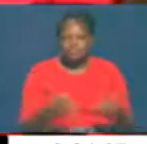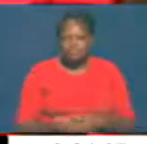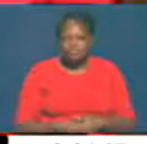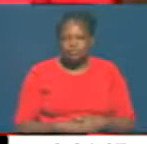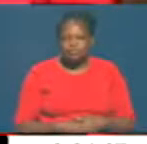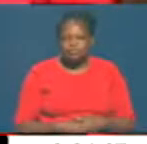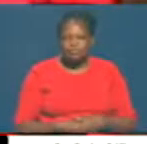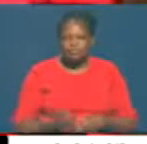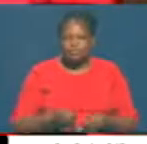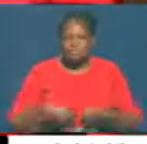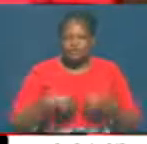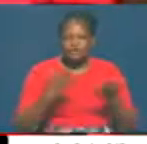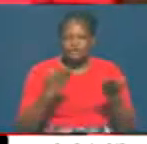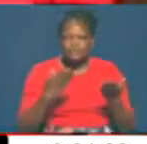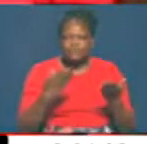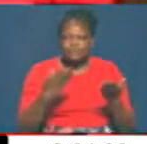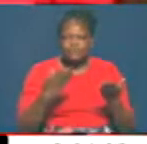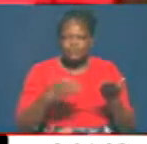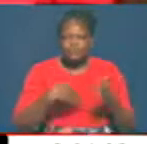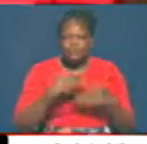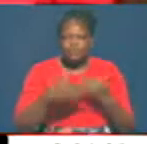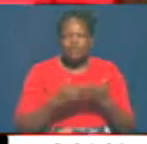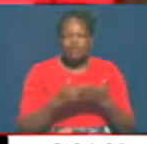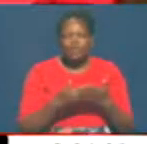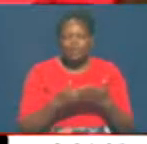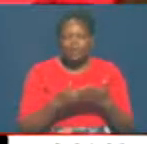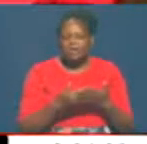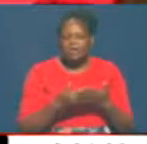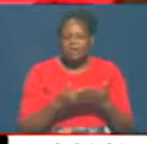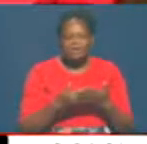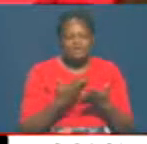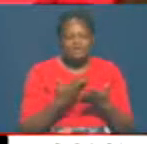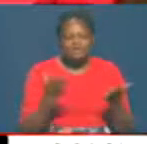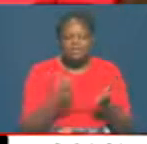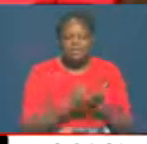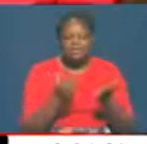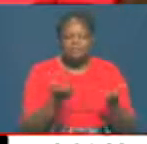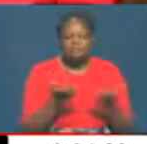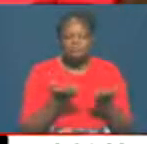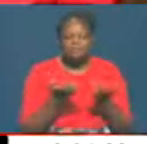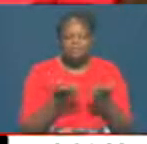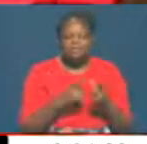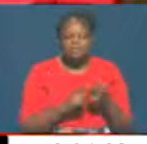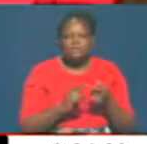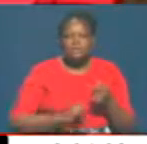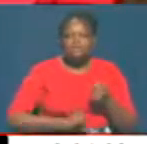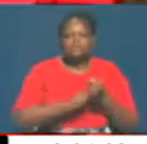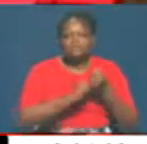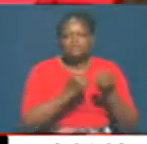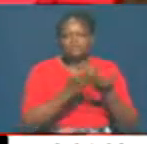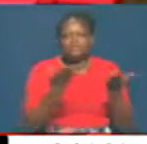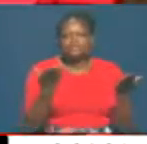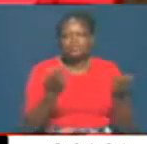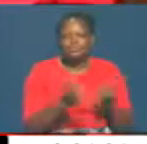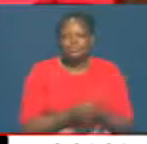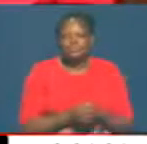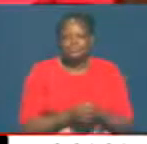you all the necessary facilitation and that we'll support you with other